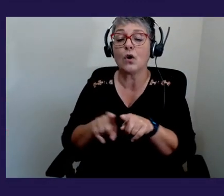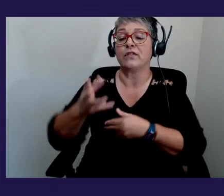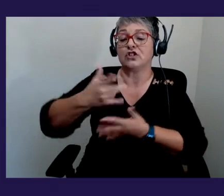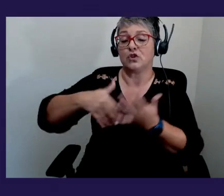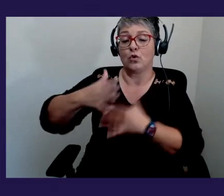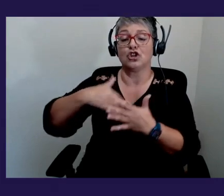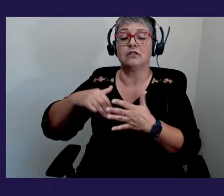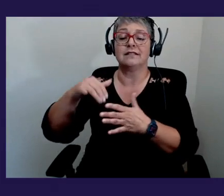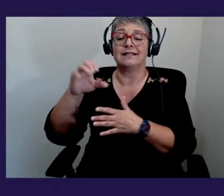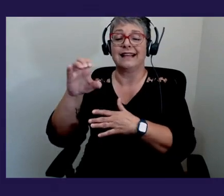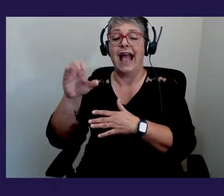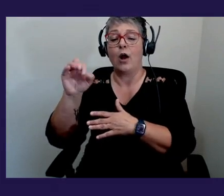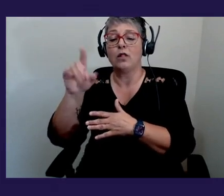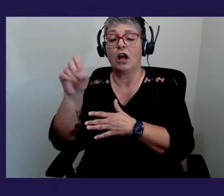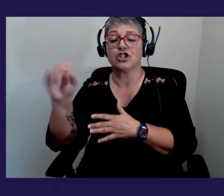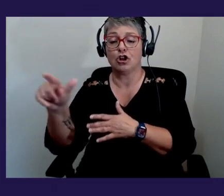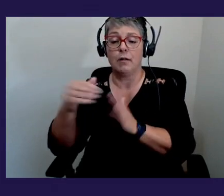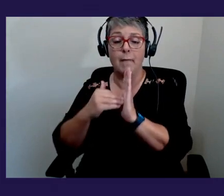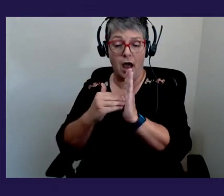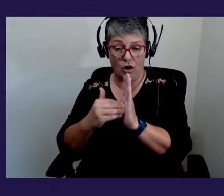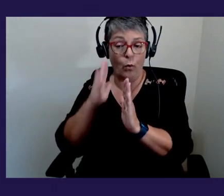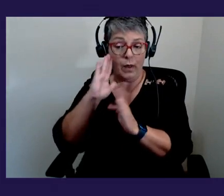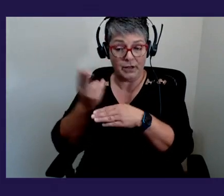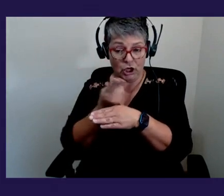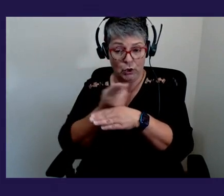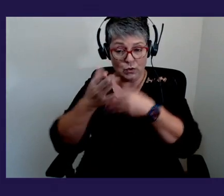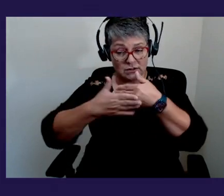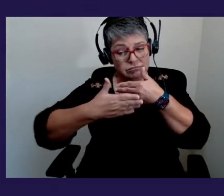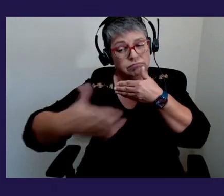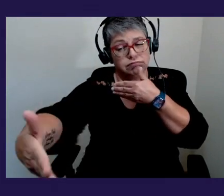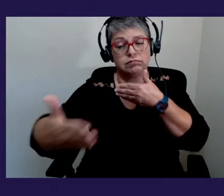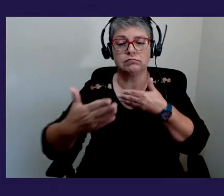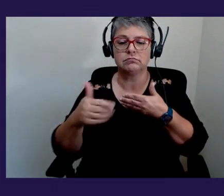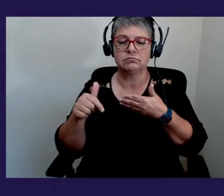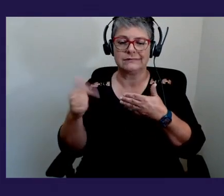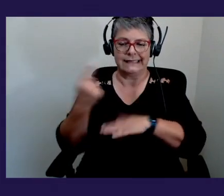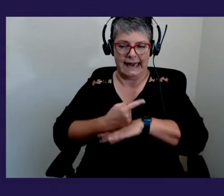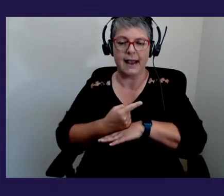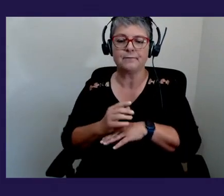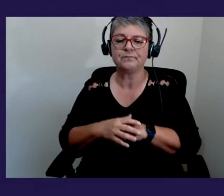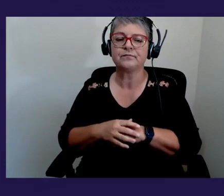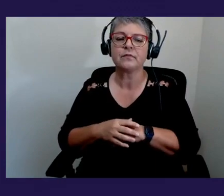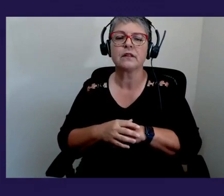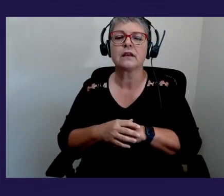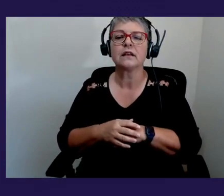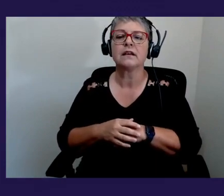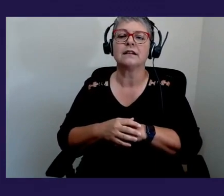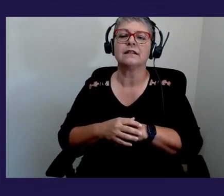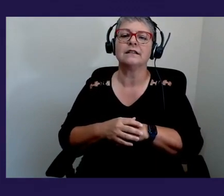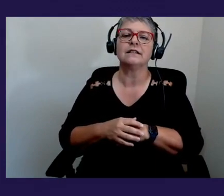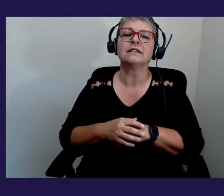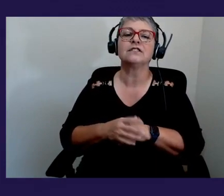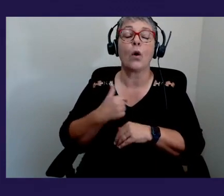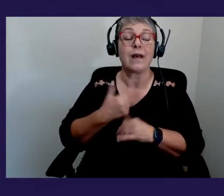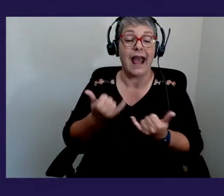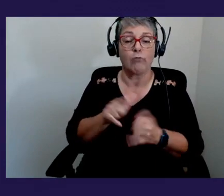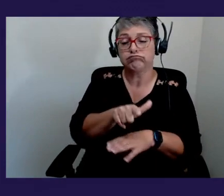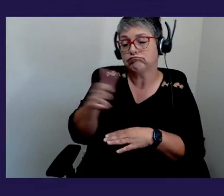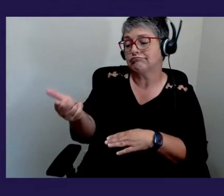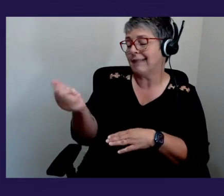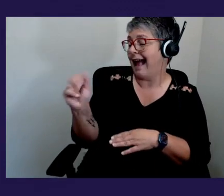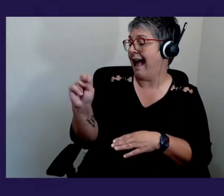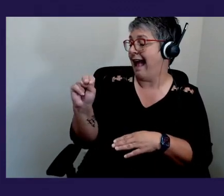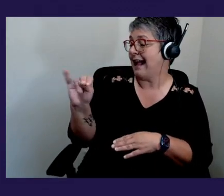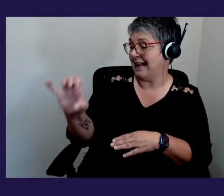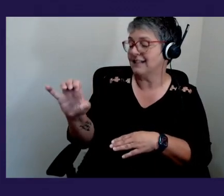of the day. And so, I think we're eager to see what has been developed. So I will pass it over to Annie so we have more